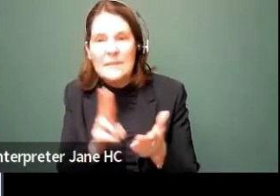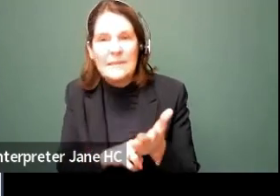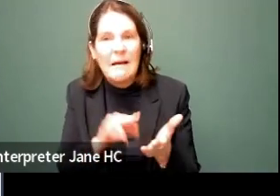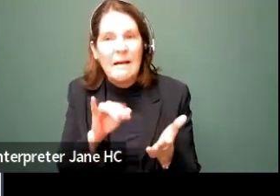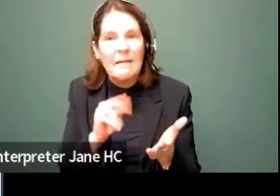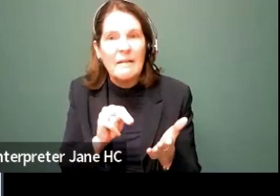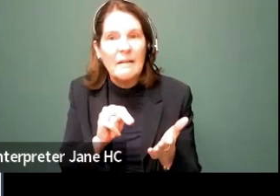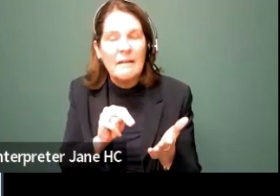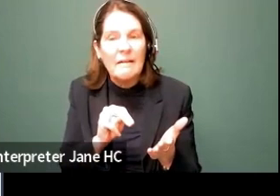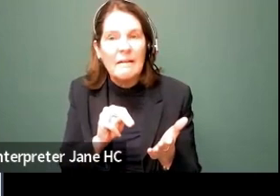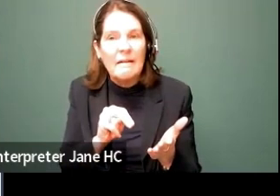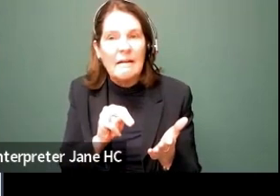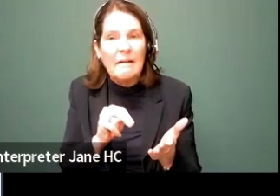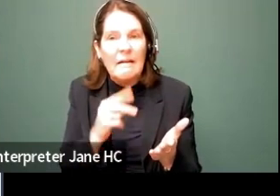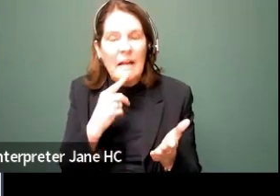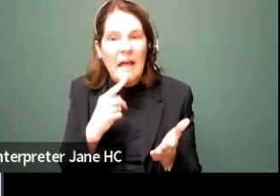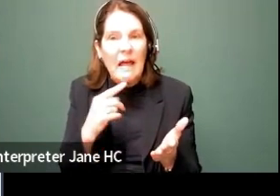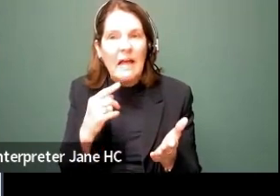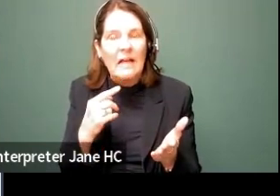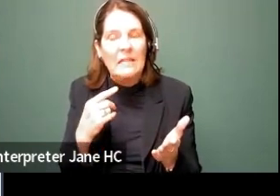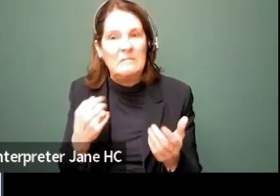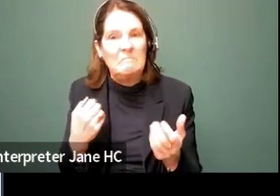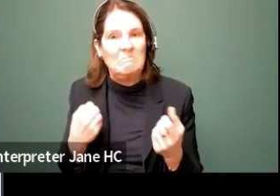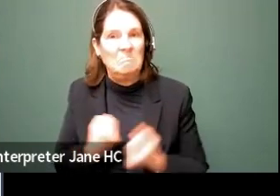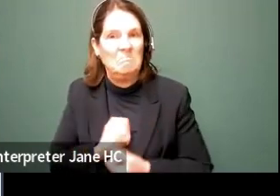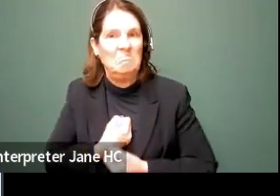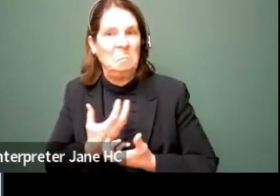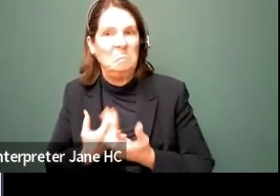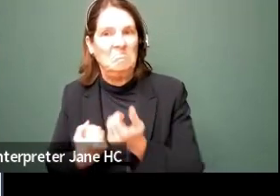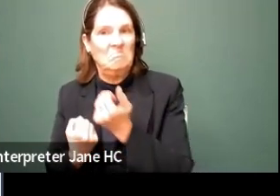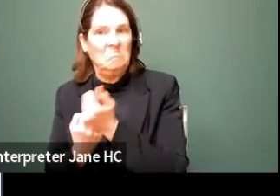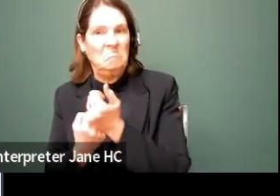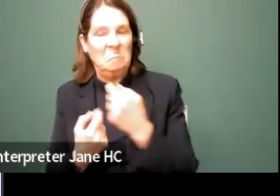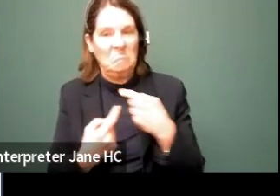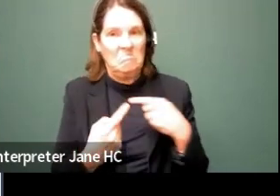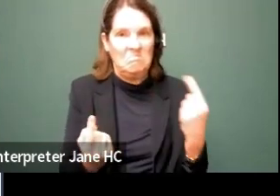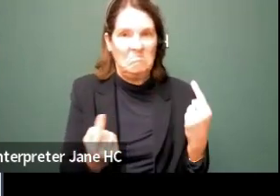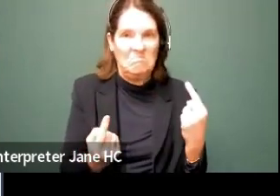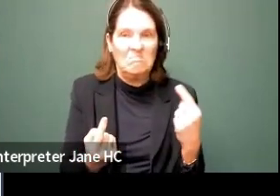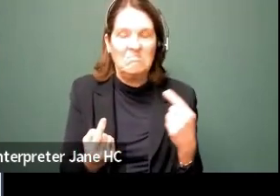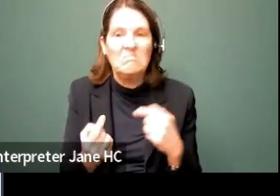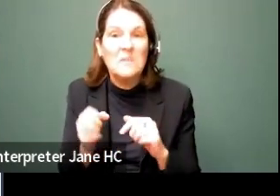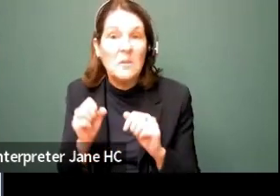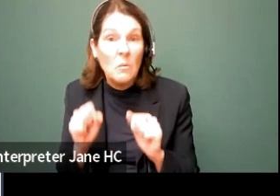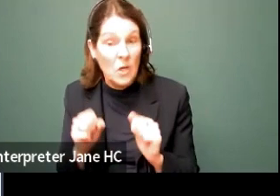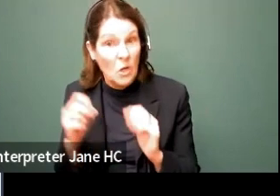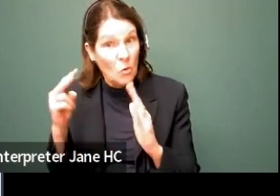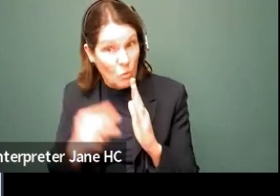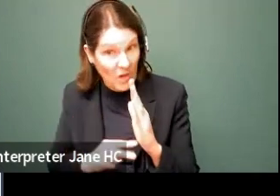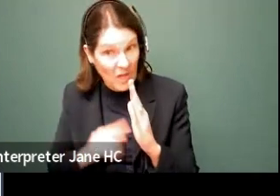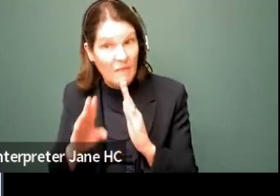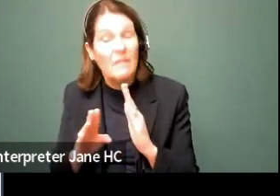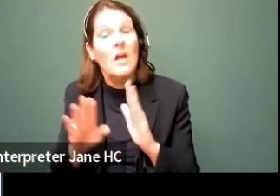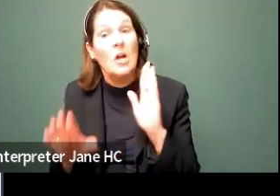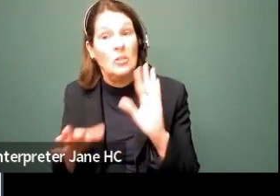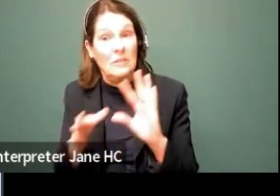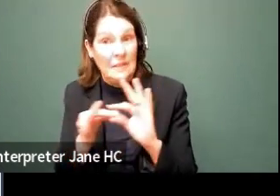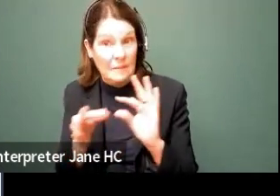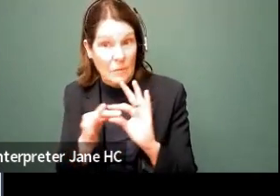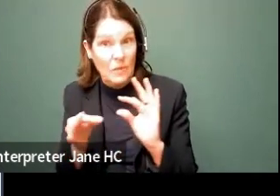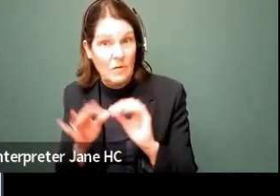and weighed in on this particular bill. And if we wanted to, we could even read the testimony that they submitted.